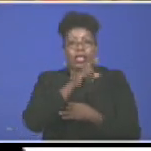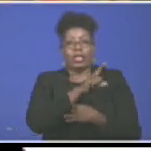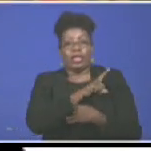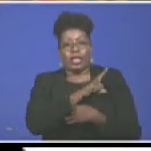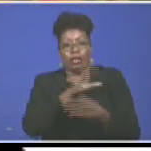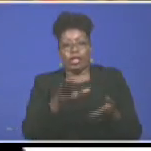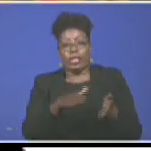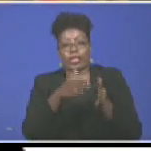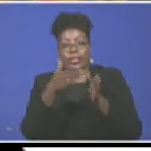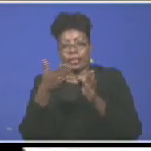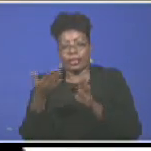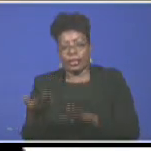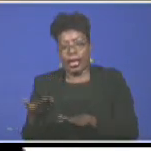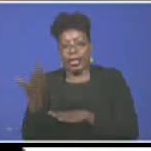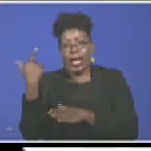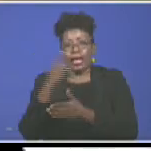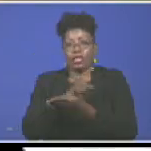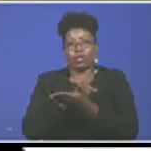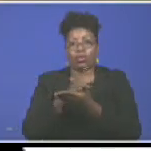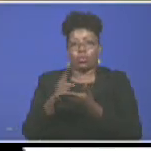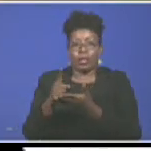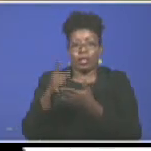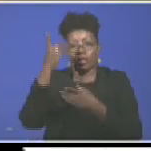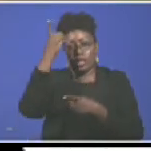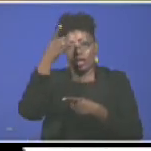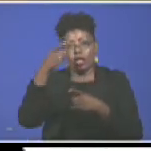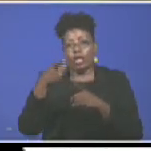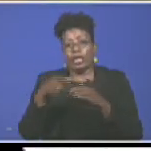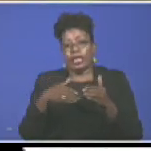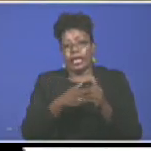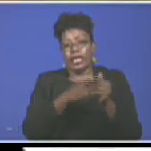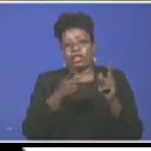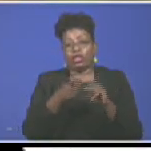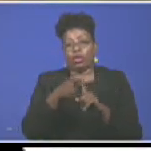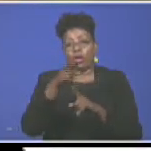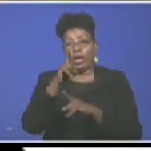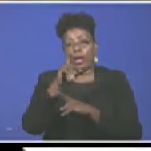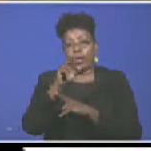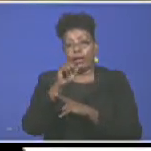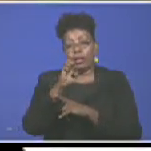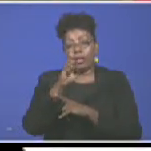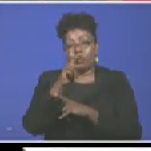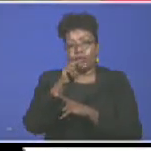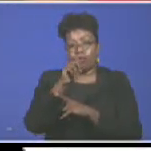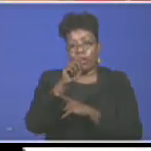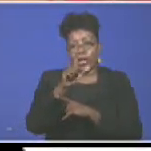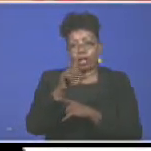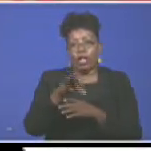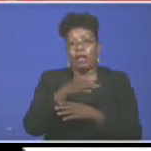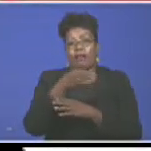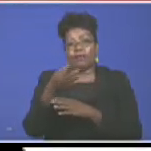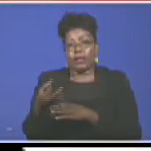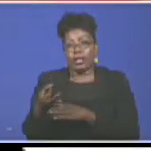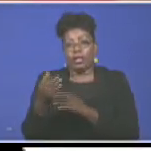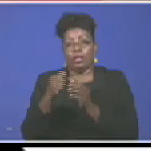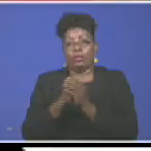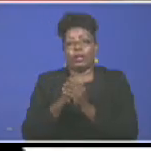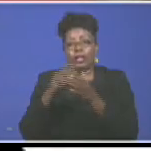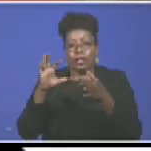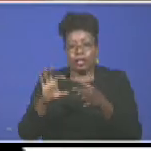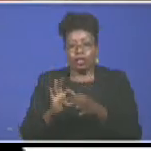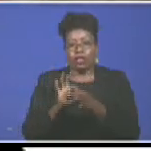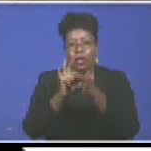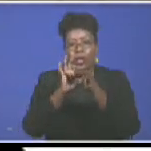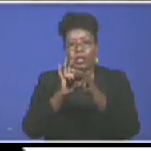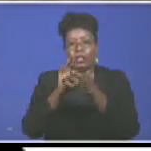week after battling a rare disease that led to renal failure. His mother and pastor, who traveled from Abaco for the event, joined students as